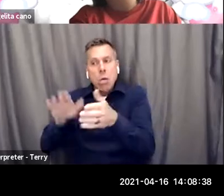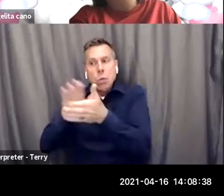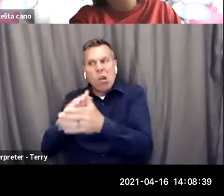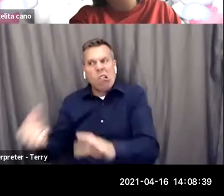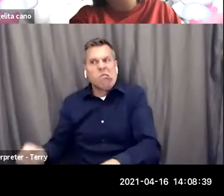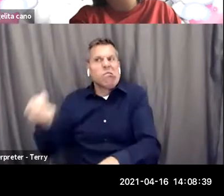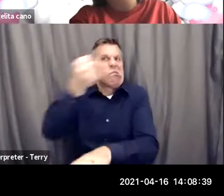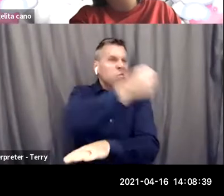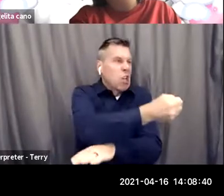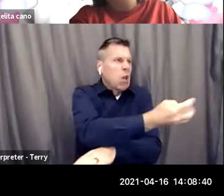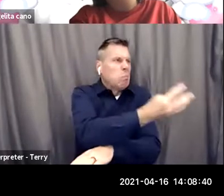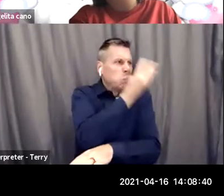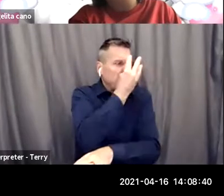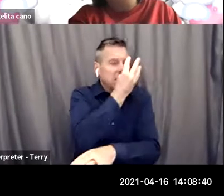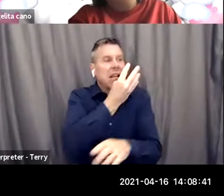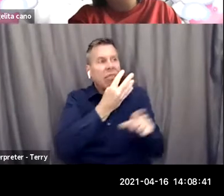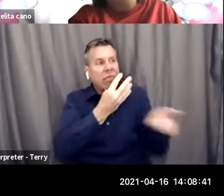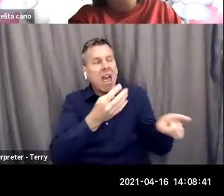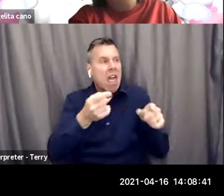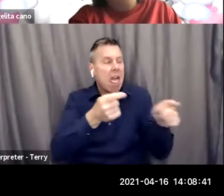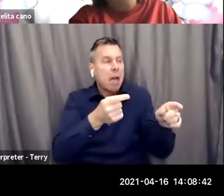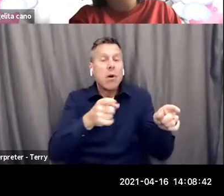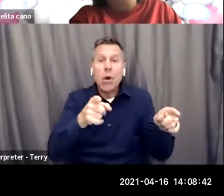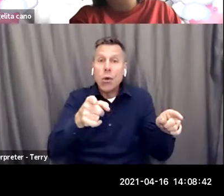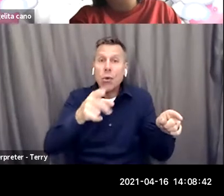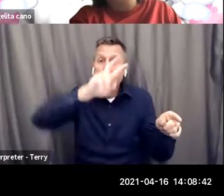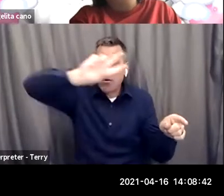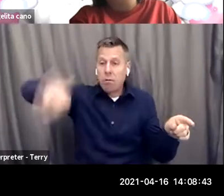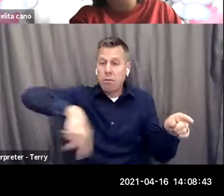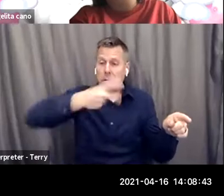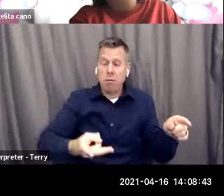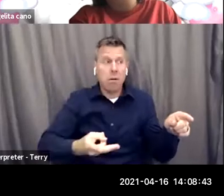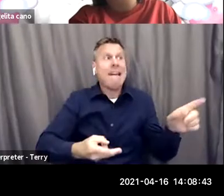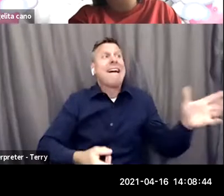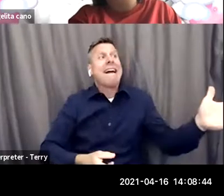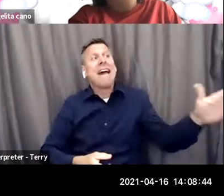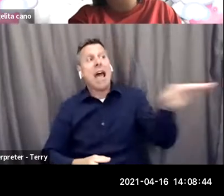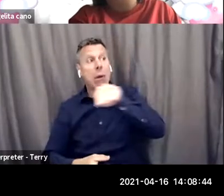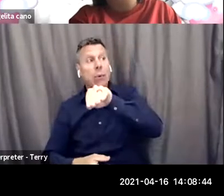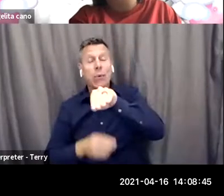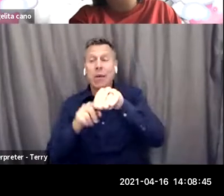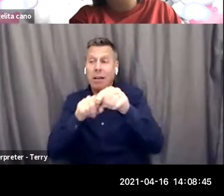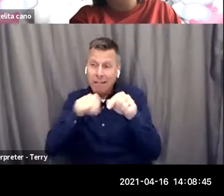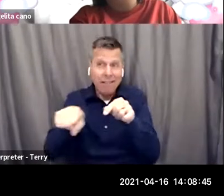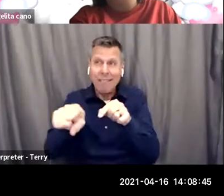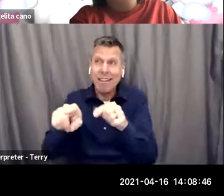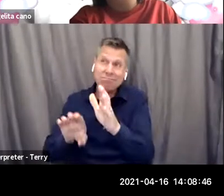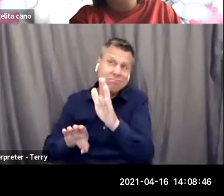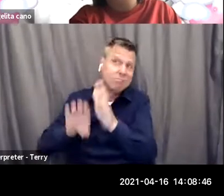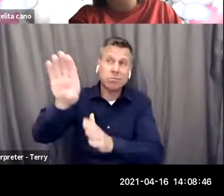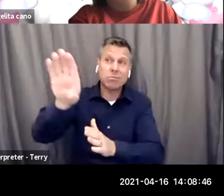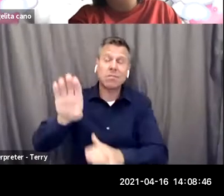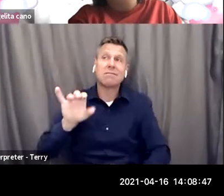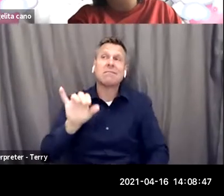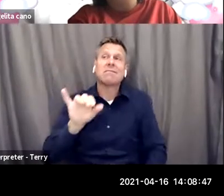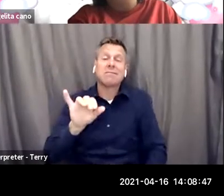systematic discrimination and racism. But you're using it in a whole nother way. So it's interesting. Yes, and I